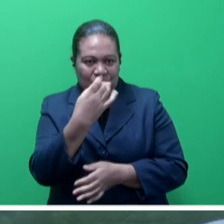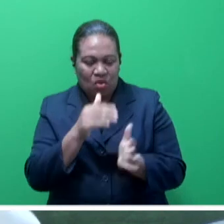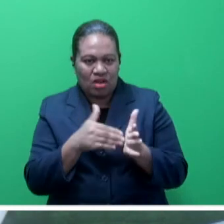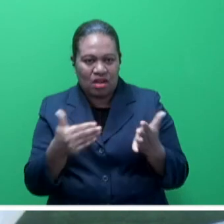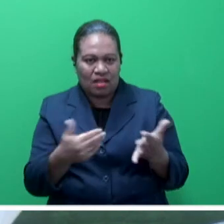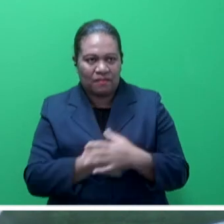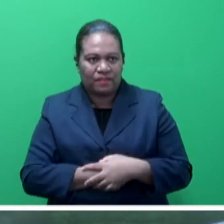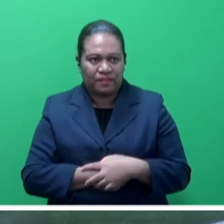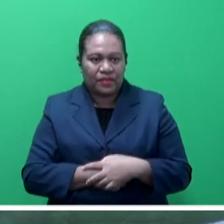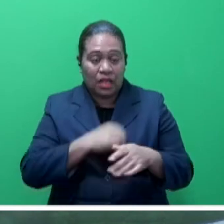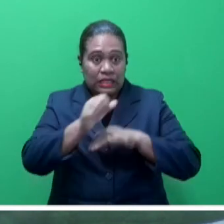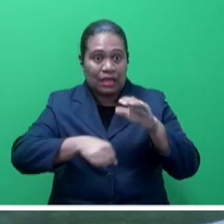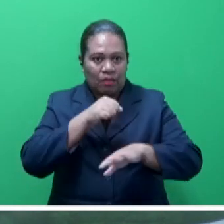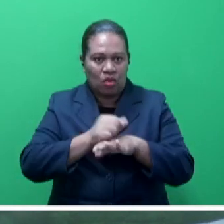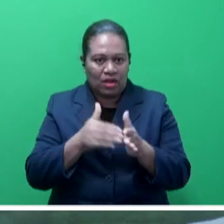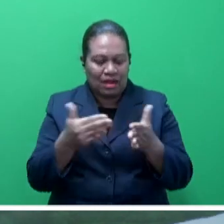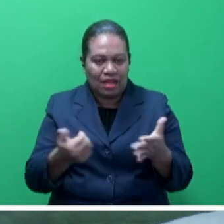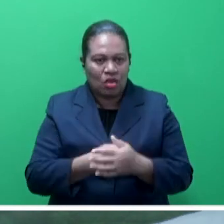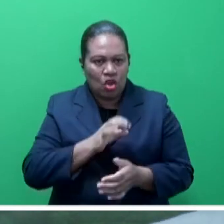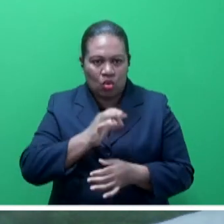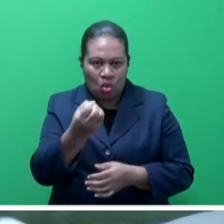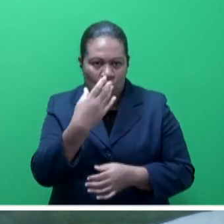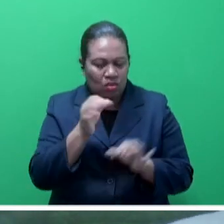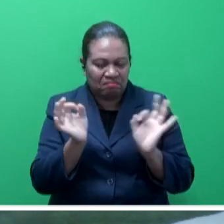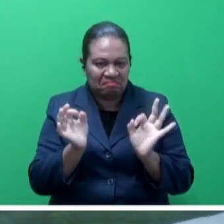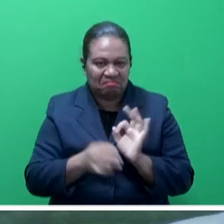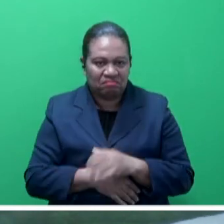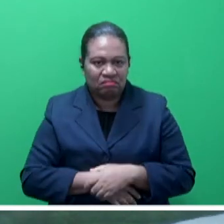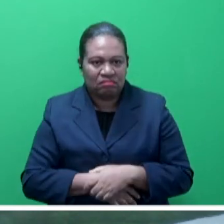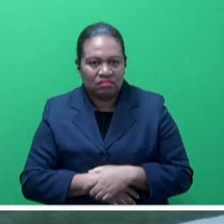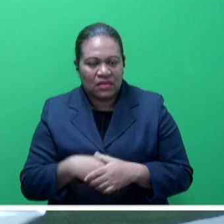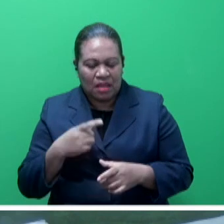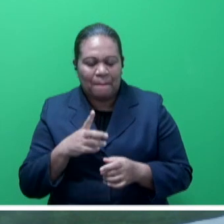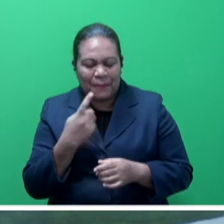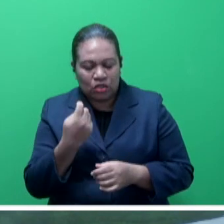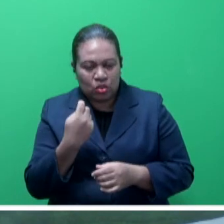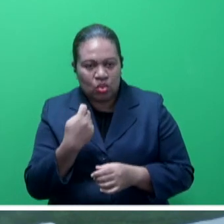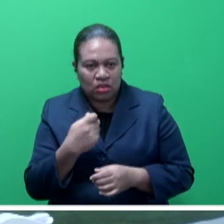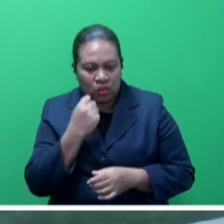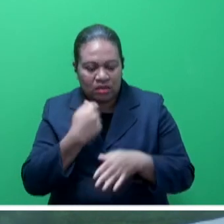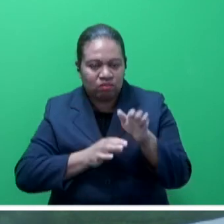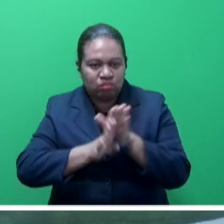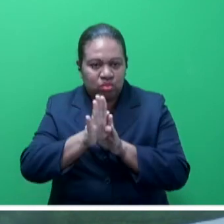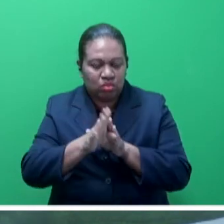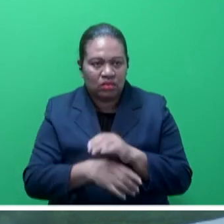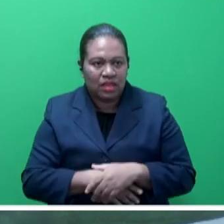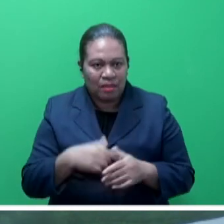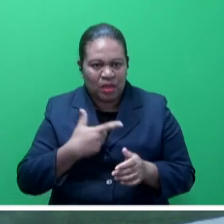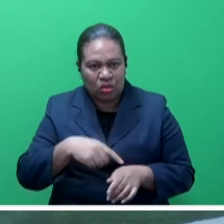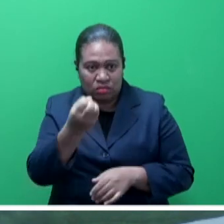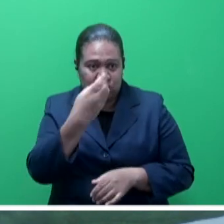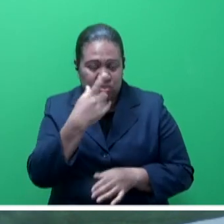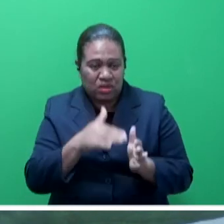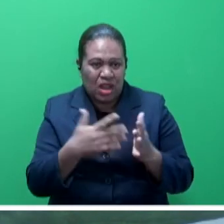low season we're only flying once every fortnight. That will of course pick up should the numbers increase. As we know, Hong Kong is under very